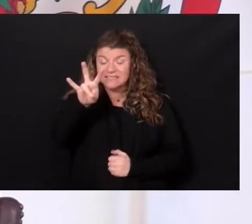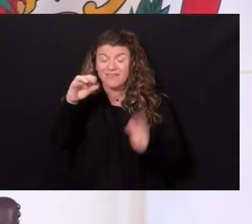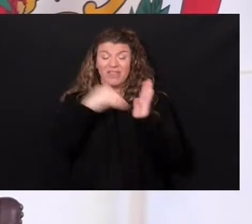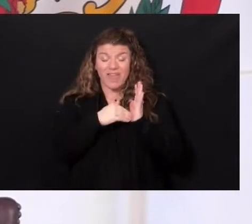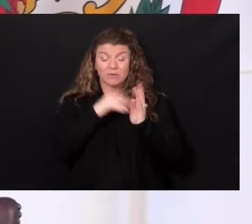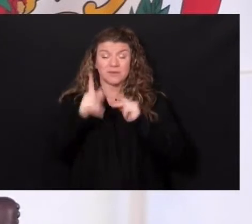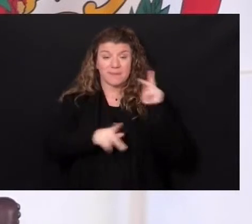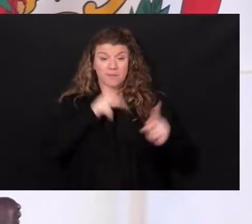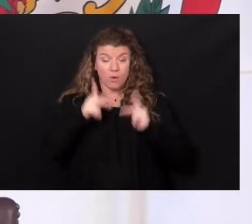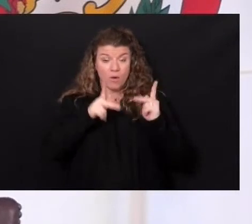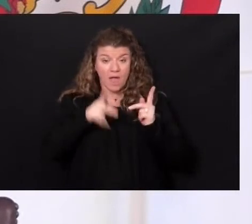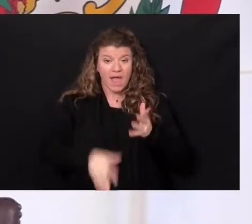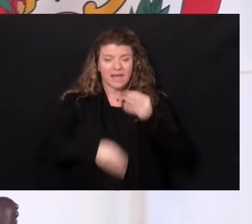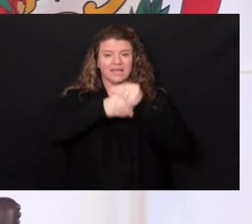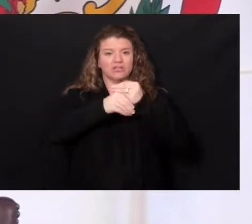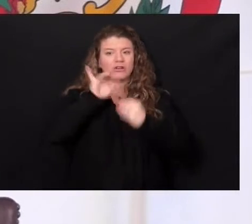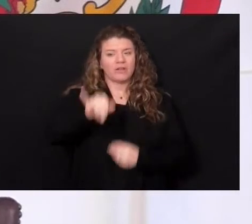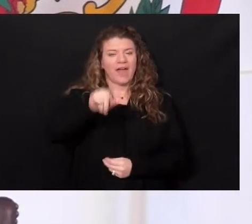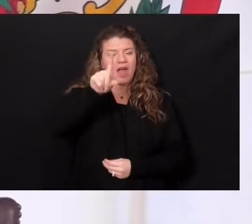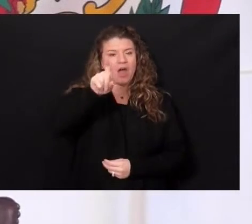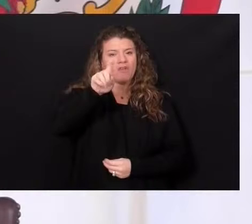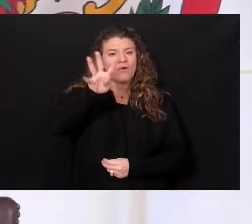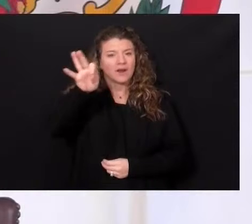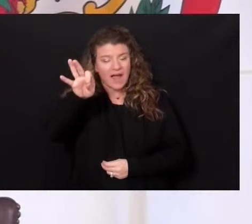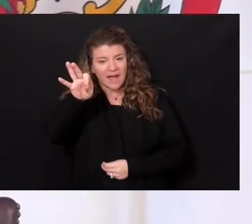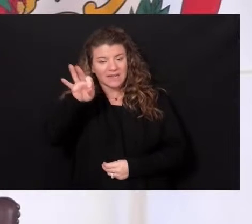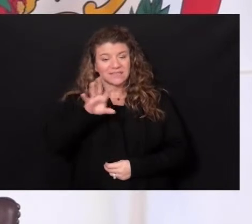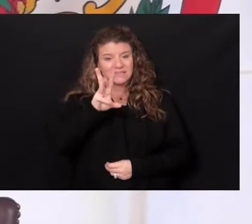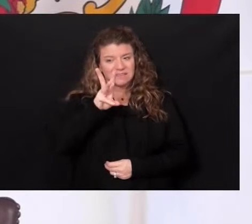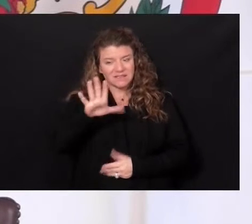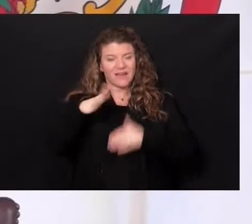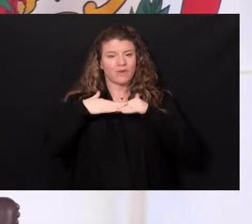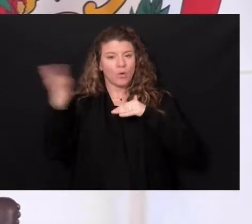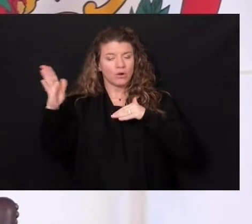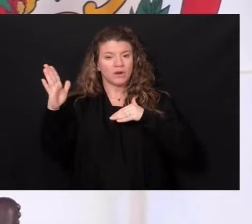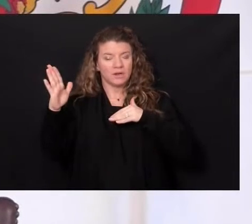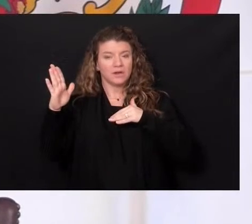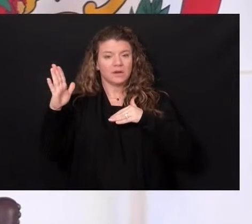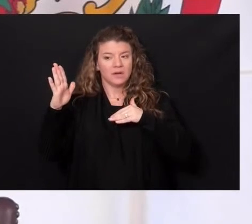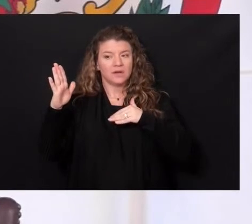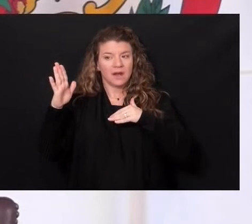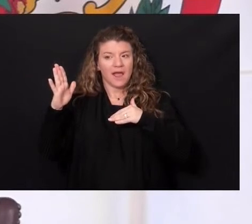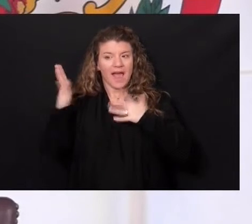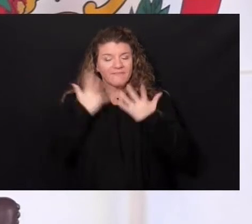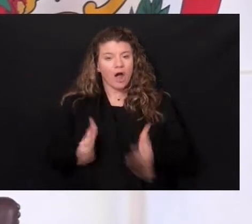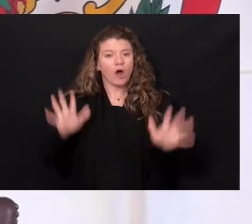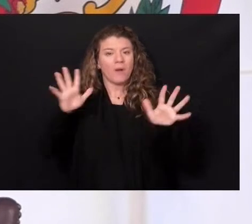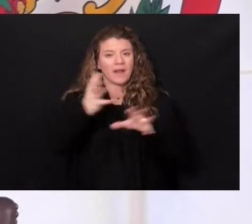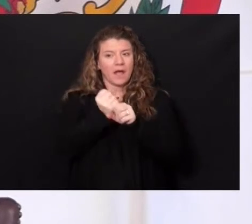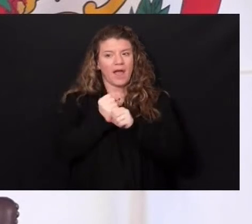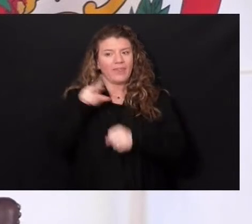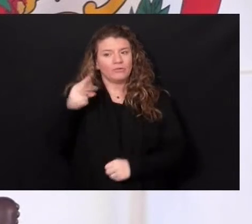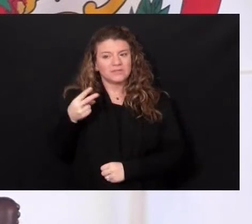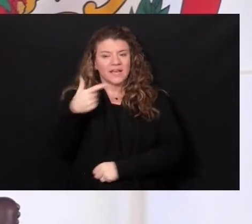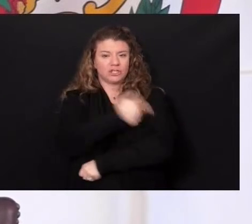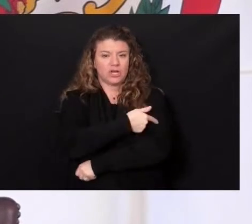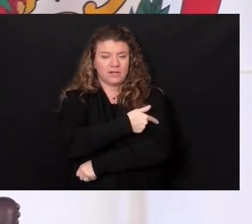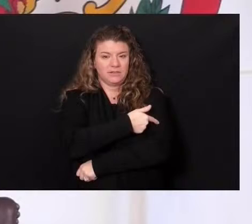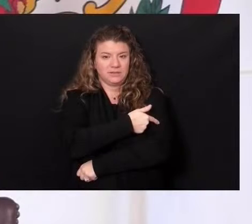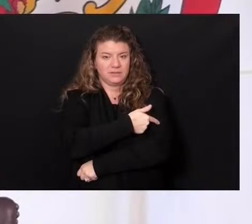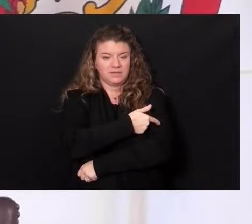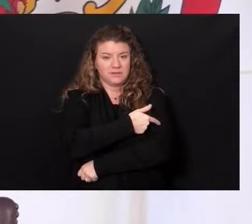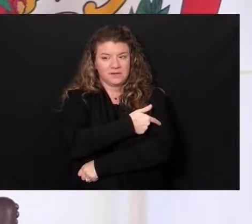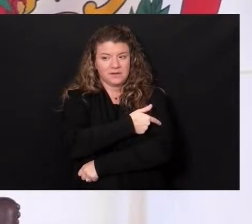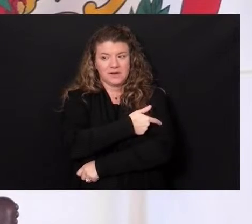77,000 people, in addition to the 149, 65 years of age and older, have gotten a second shot.